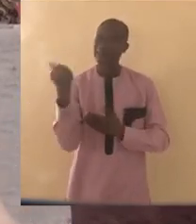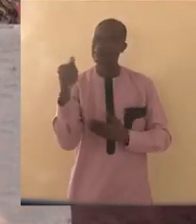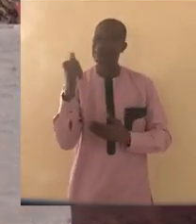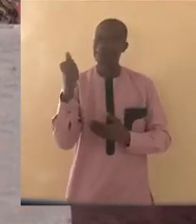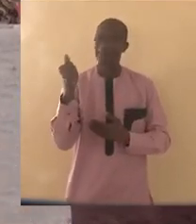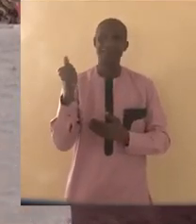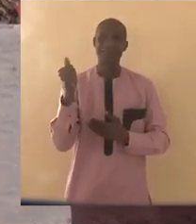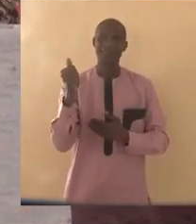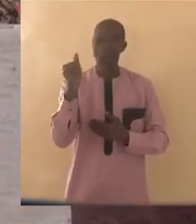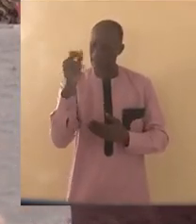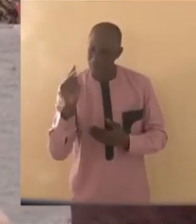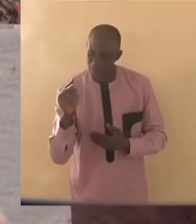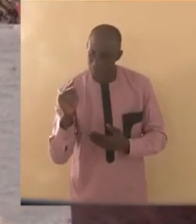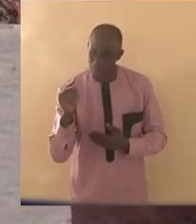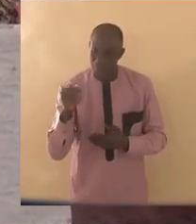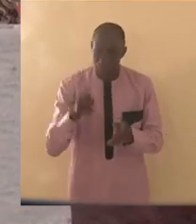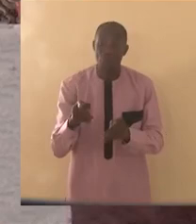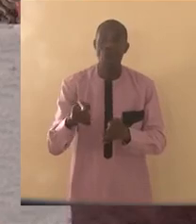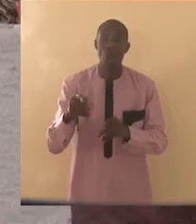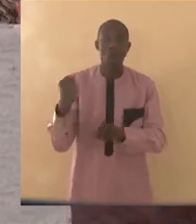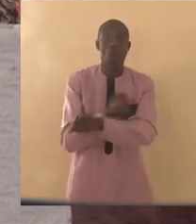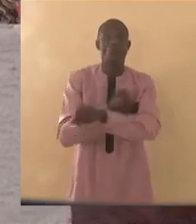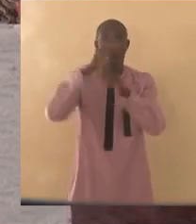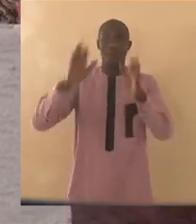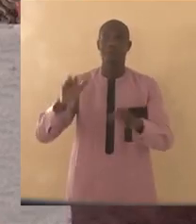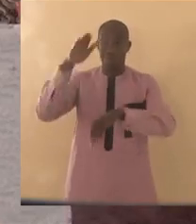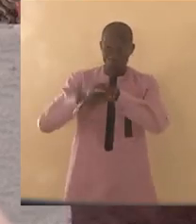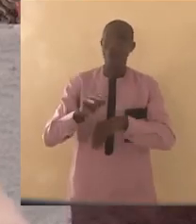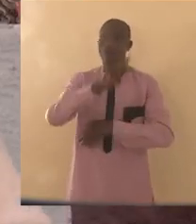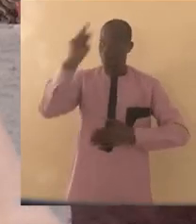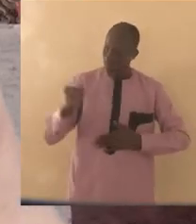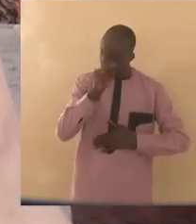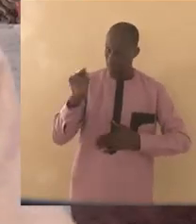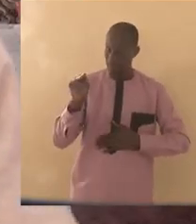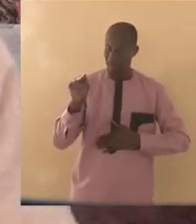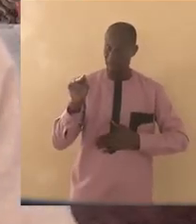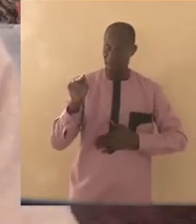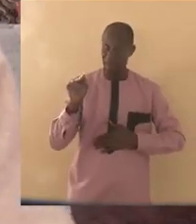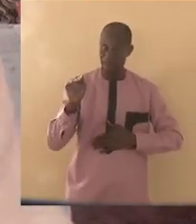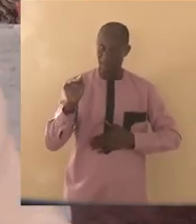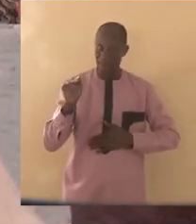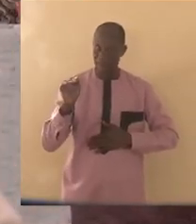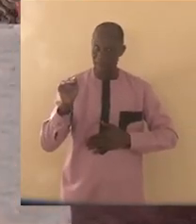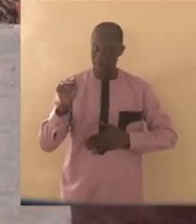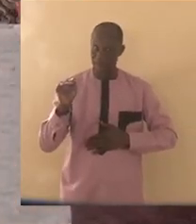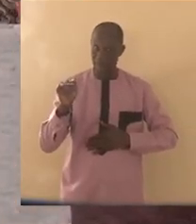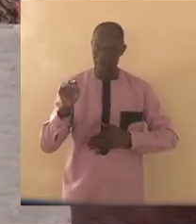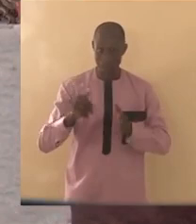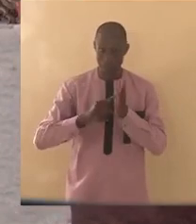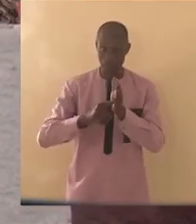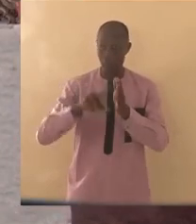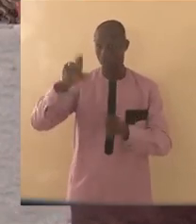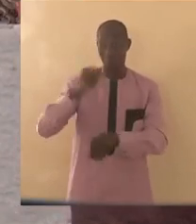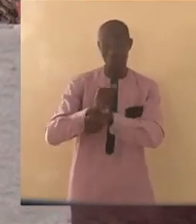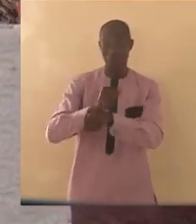a.m., people are on the mountain on a Monday. just shows there's a lot of unemployment,